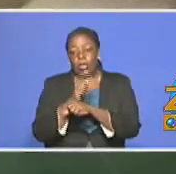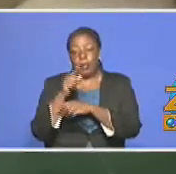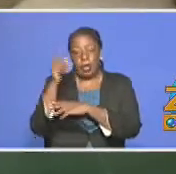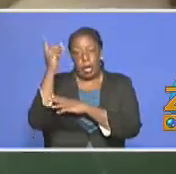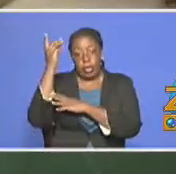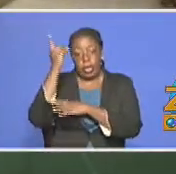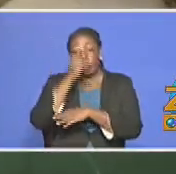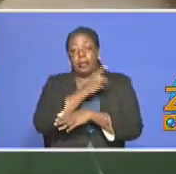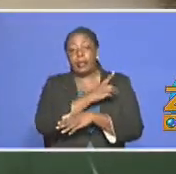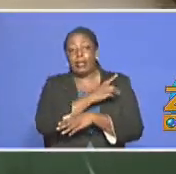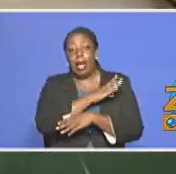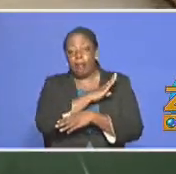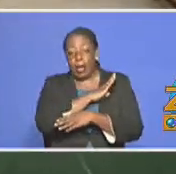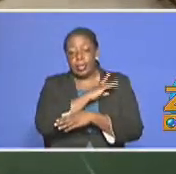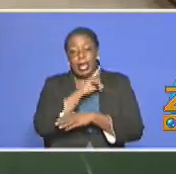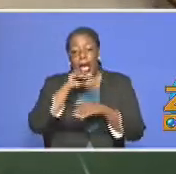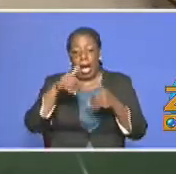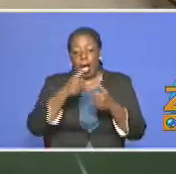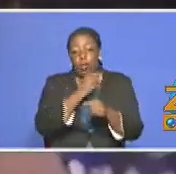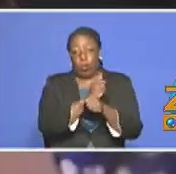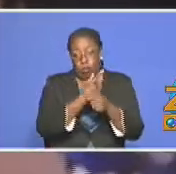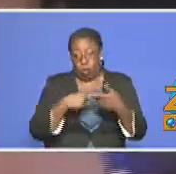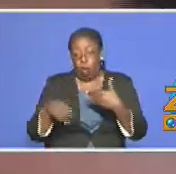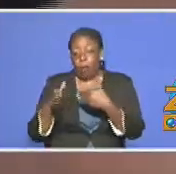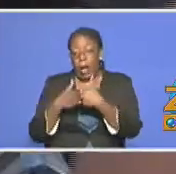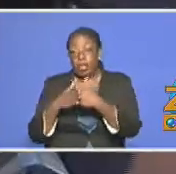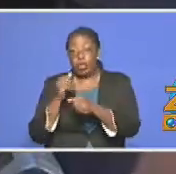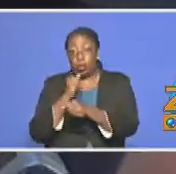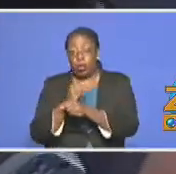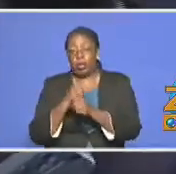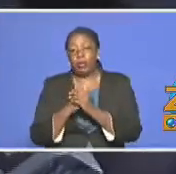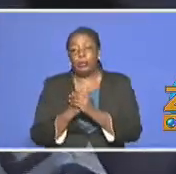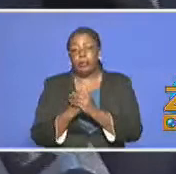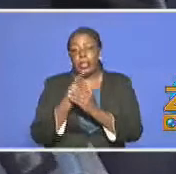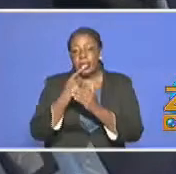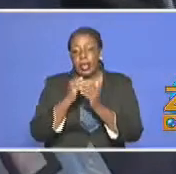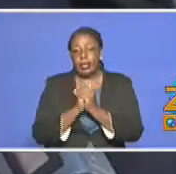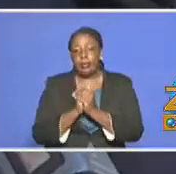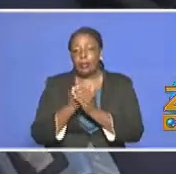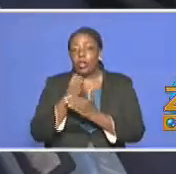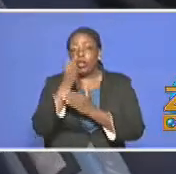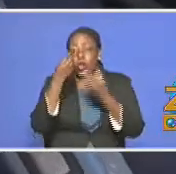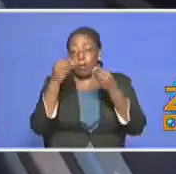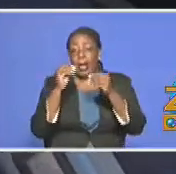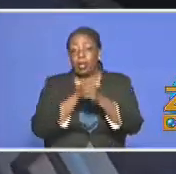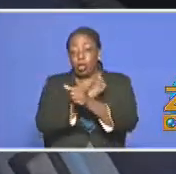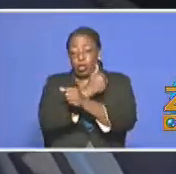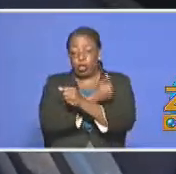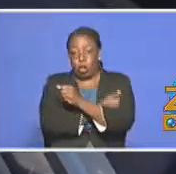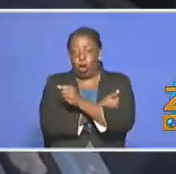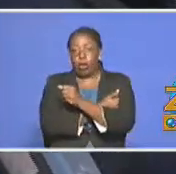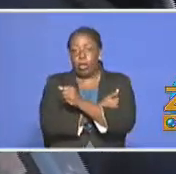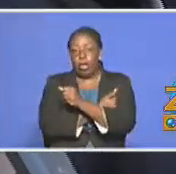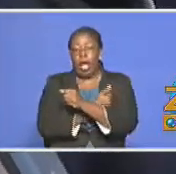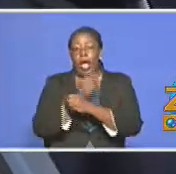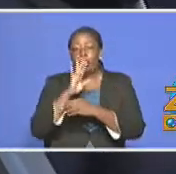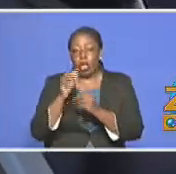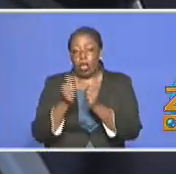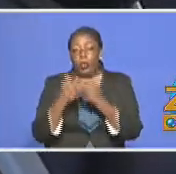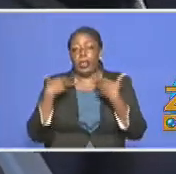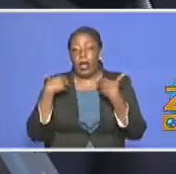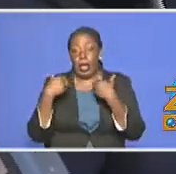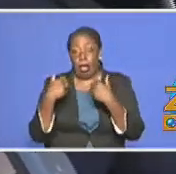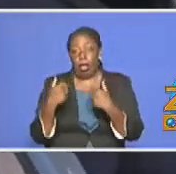to determine how vendors will return to work. The straw vendors, the straw market authority is speaking with the health